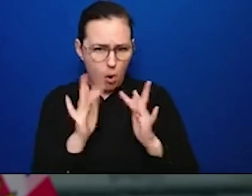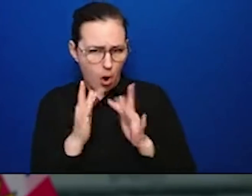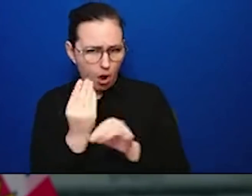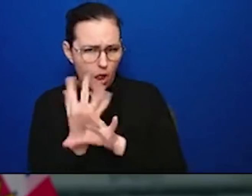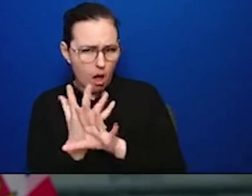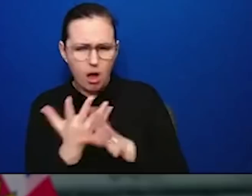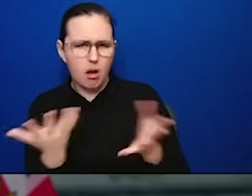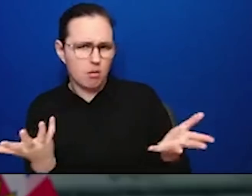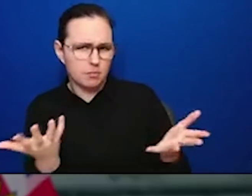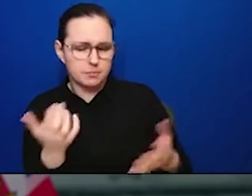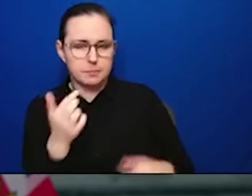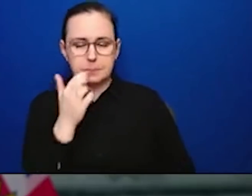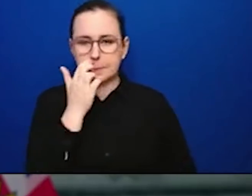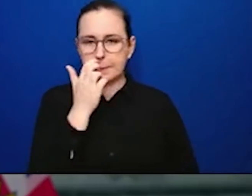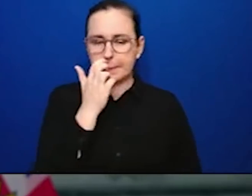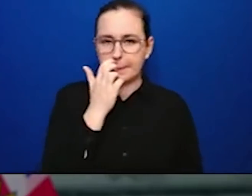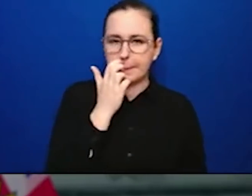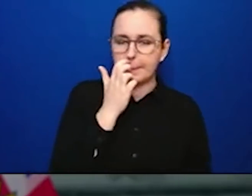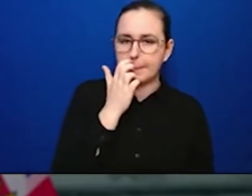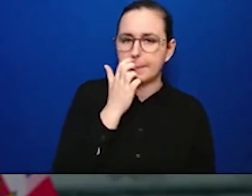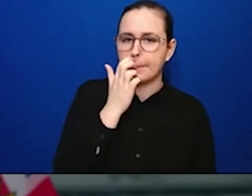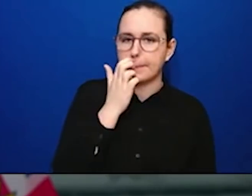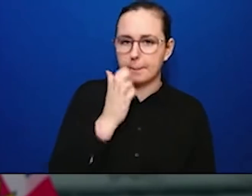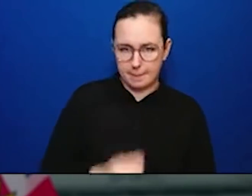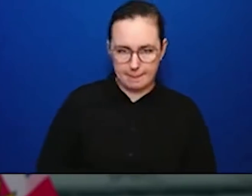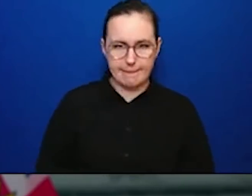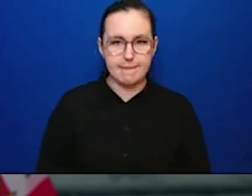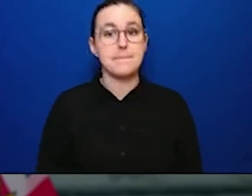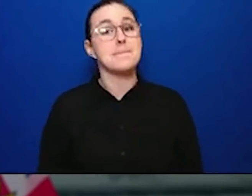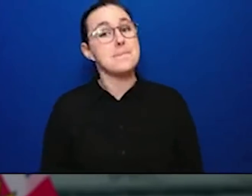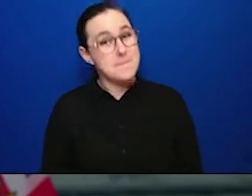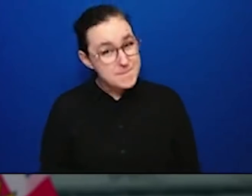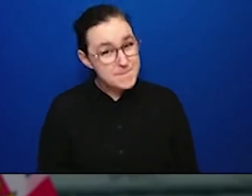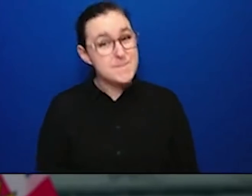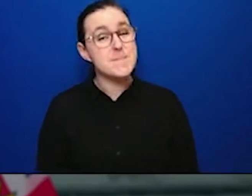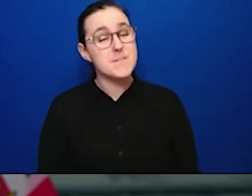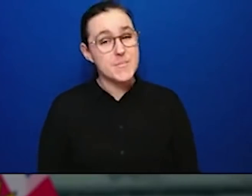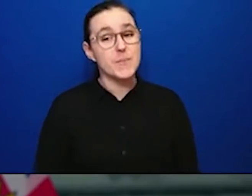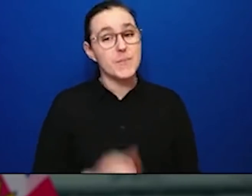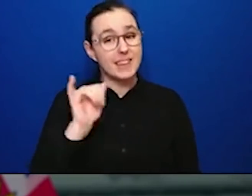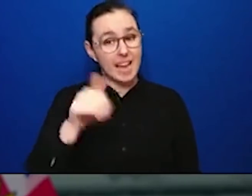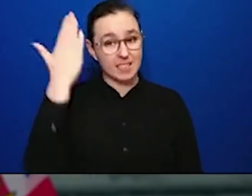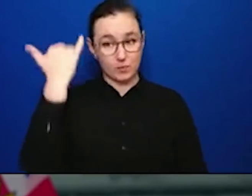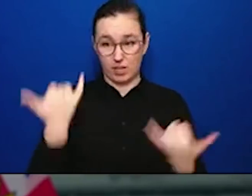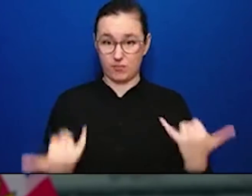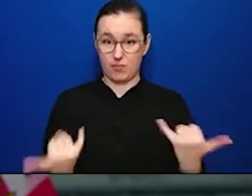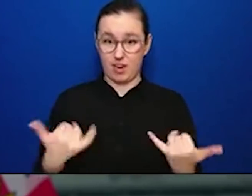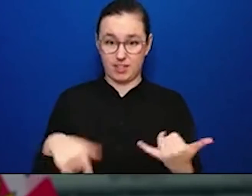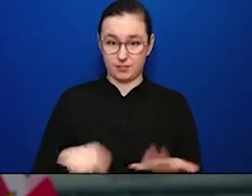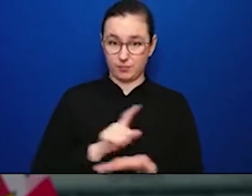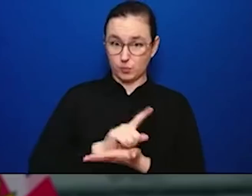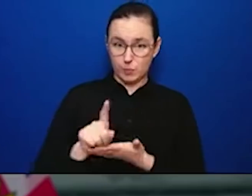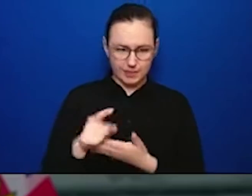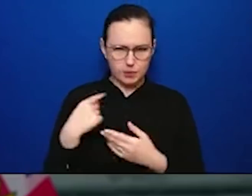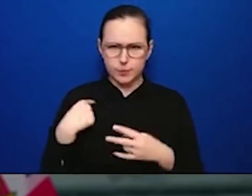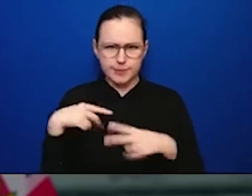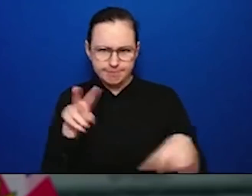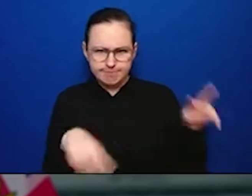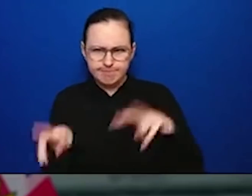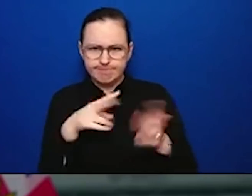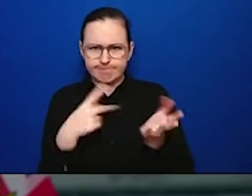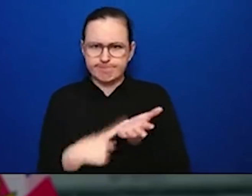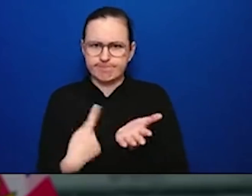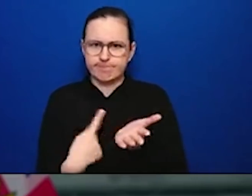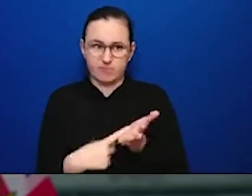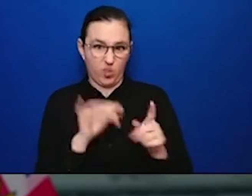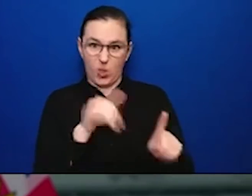reasons why there's a number of days here for staff to address all of those specific questions. Those are the things we've been working with